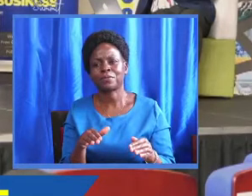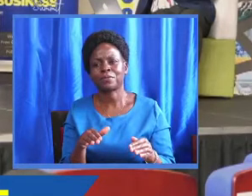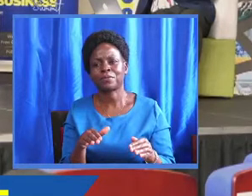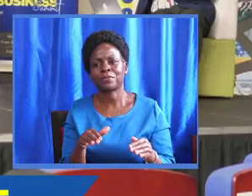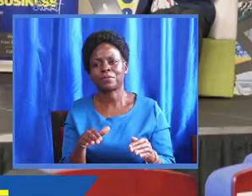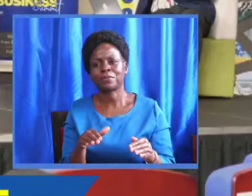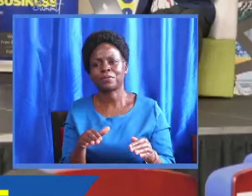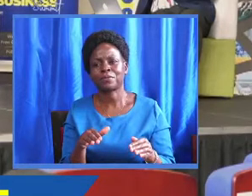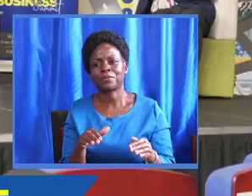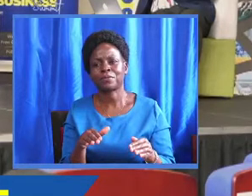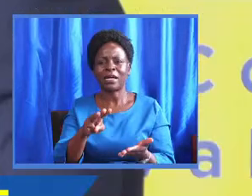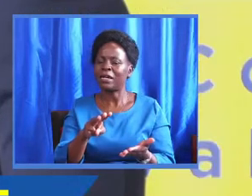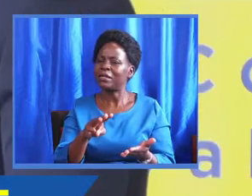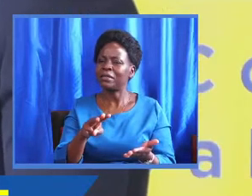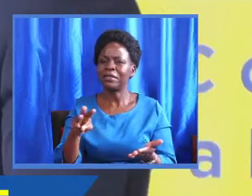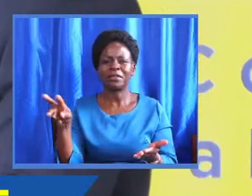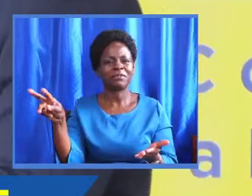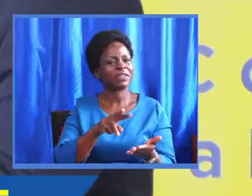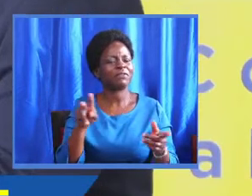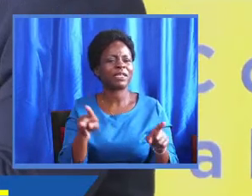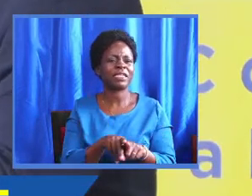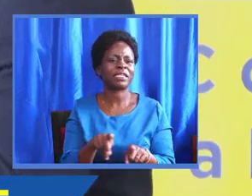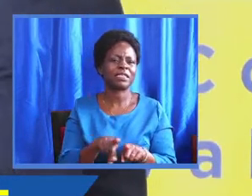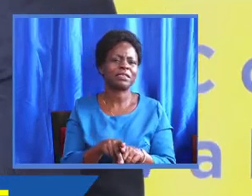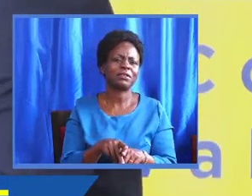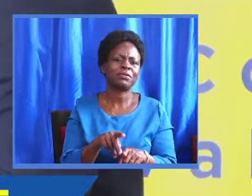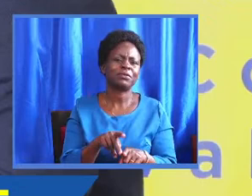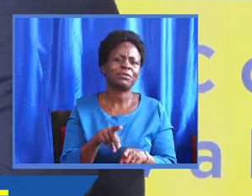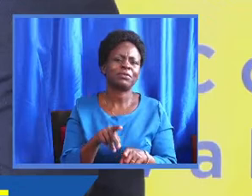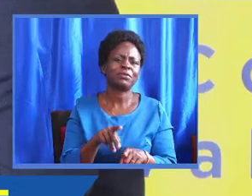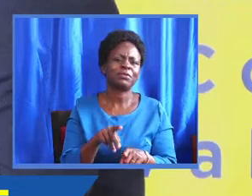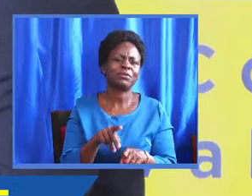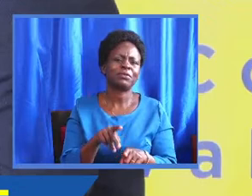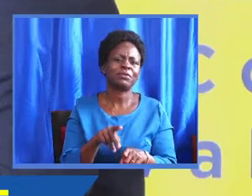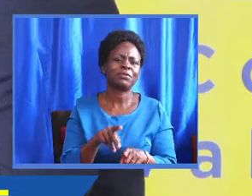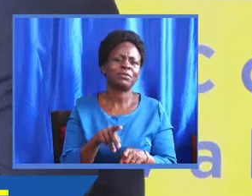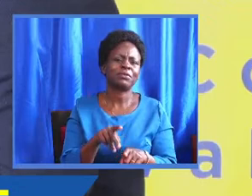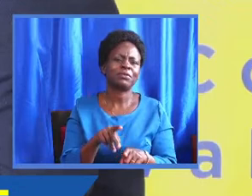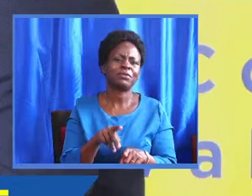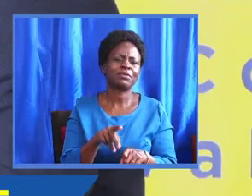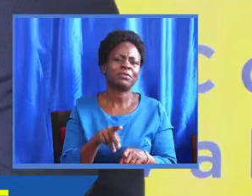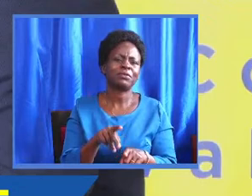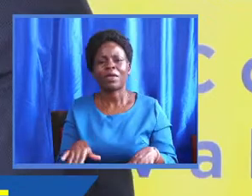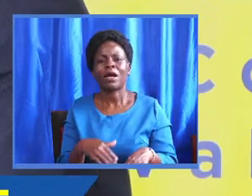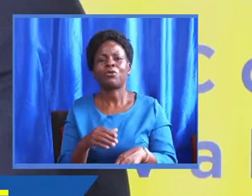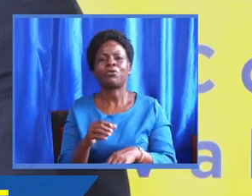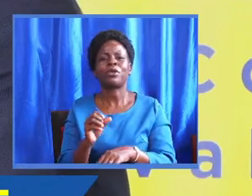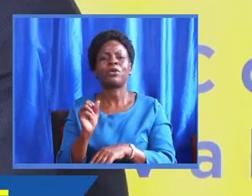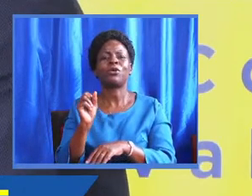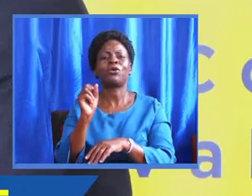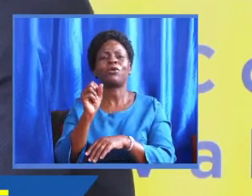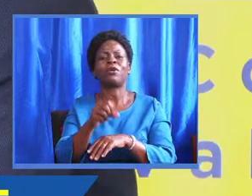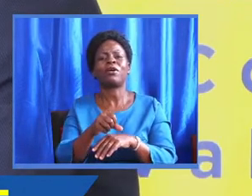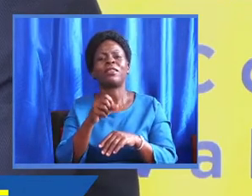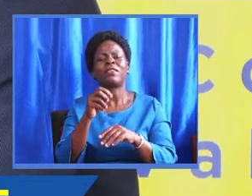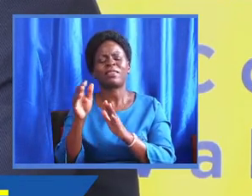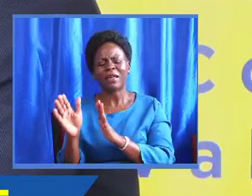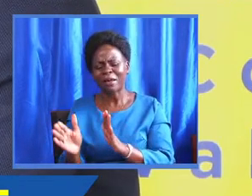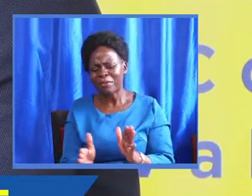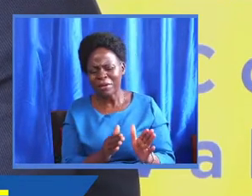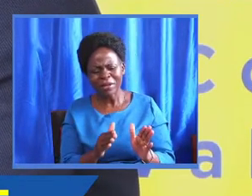Bali, more or less the same. Who can put this in order? How do we overcome the crowding, the unplanned